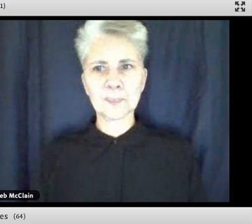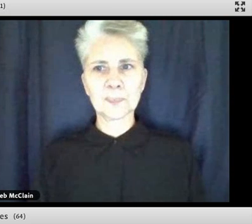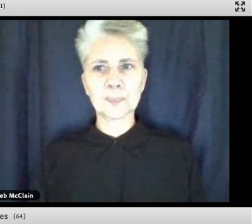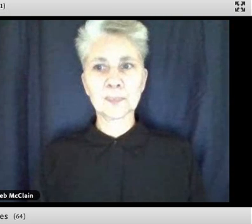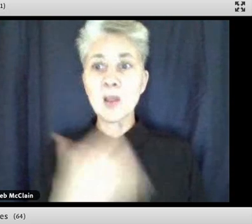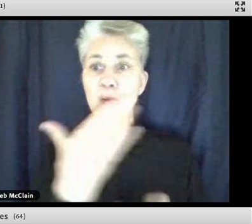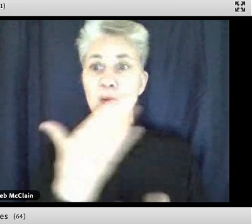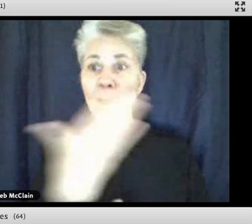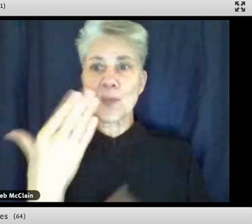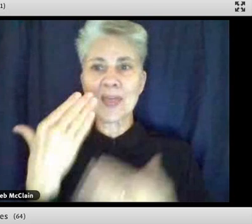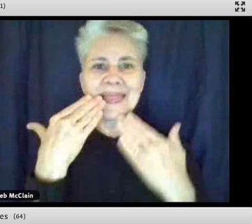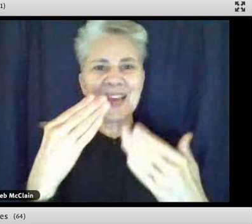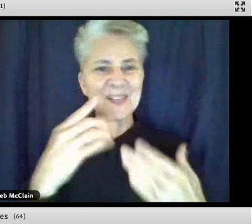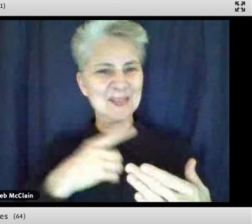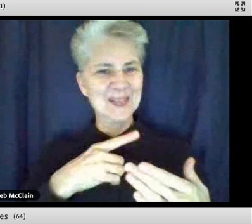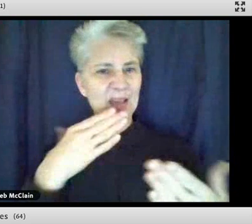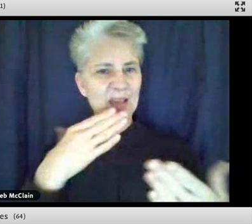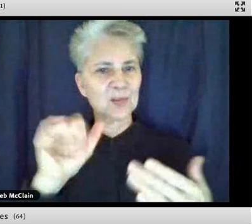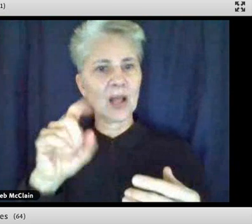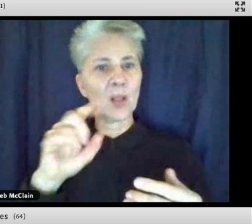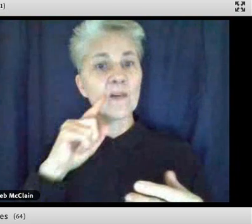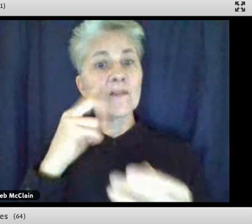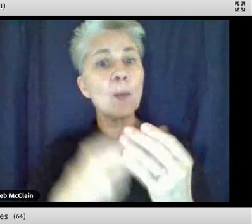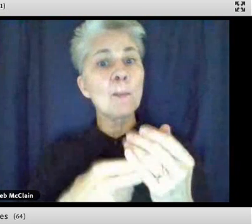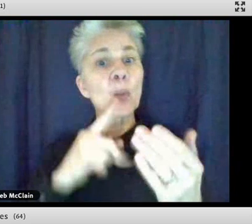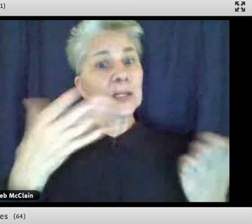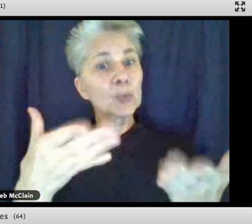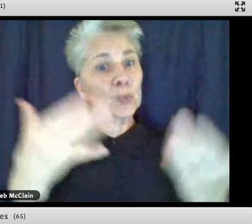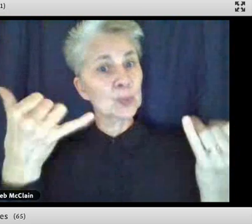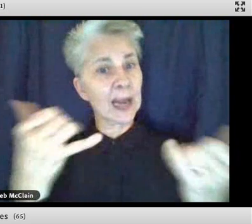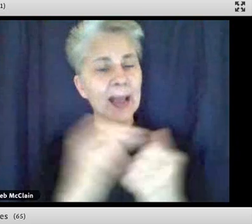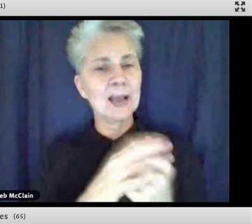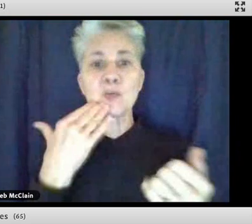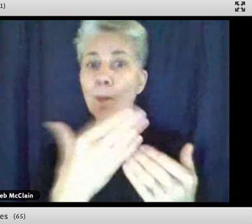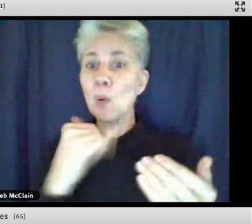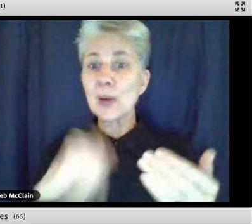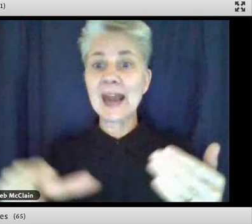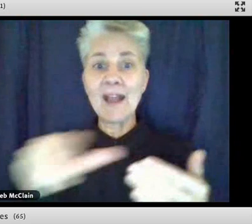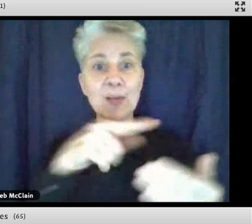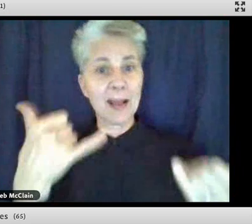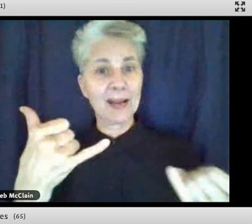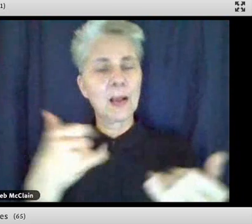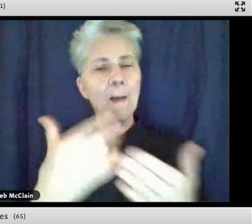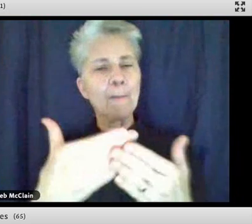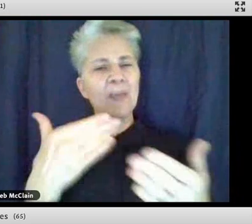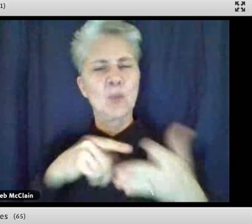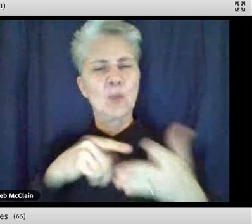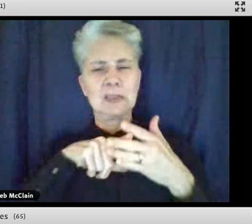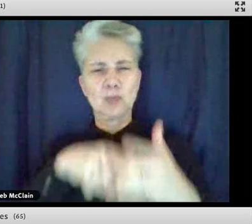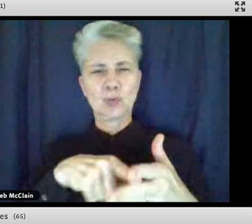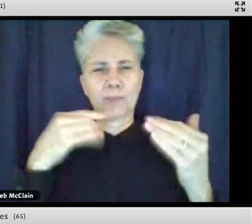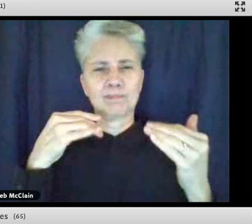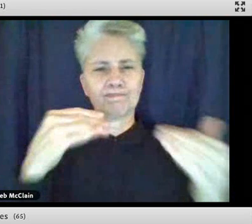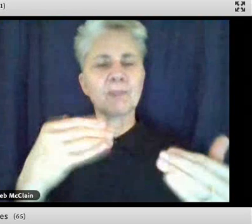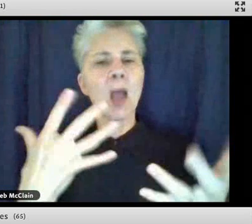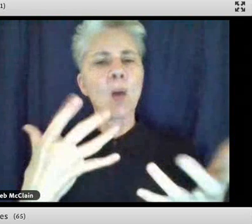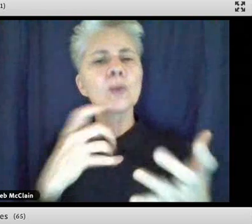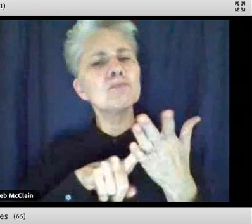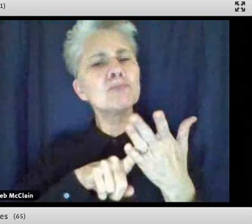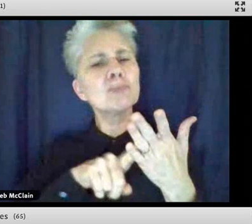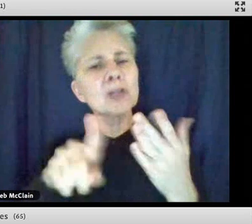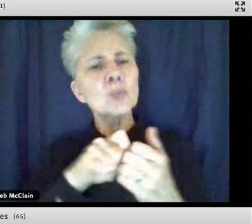Good morning. Thank you, Deb, and thank you, Taylor, for both being here today. Good morning, everybody. Before we get started, I just wanted to